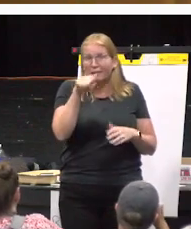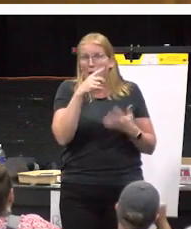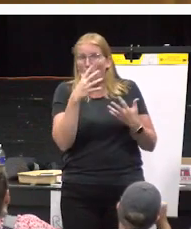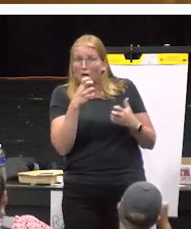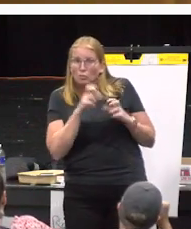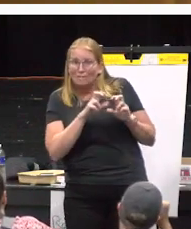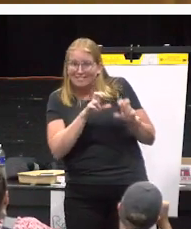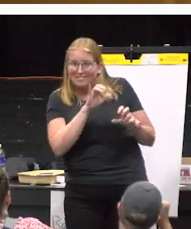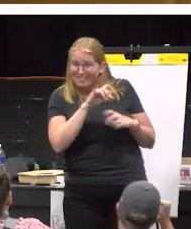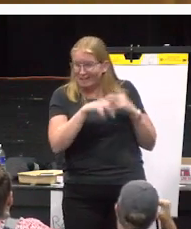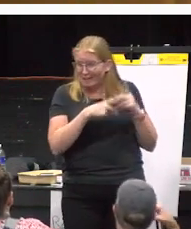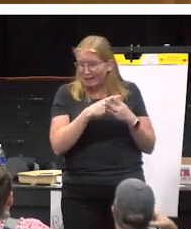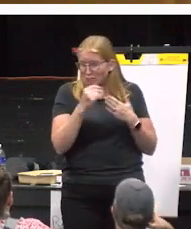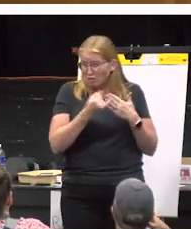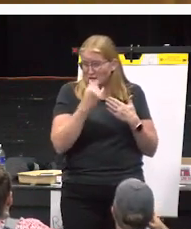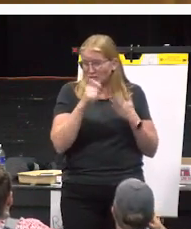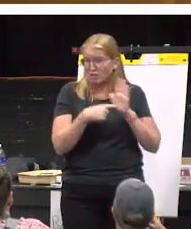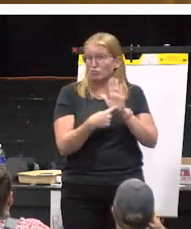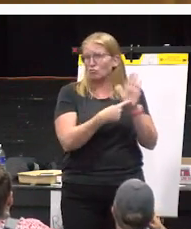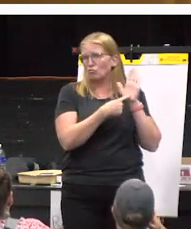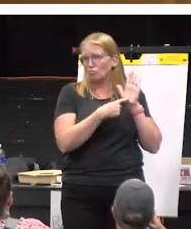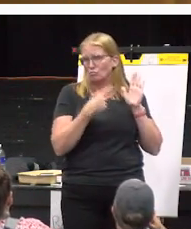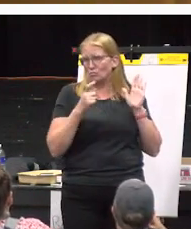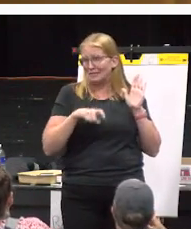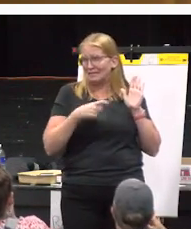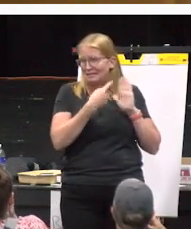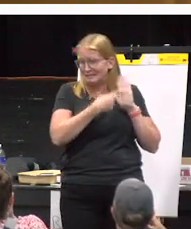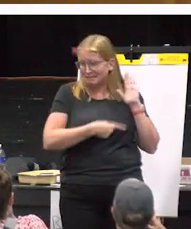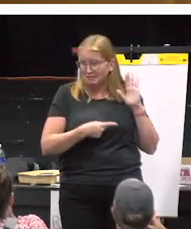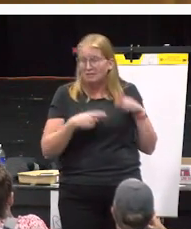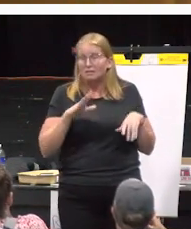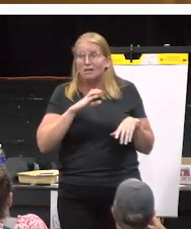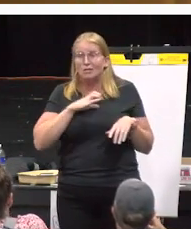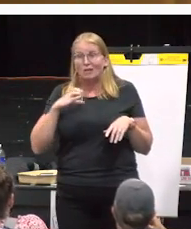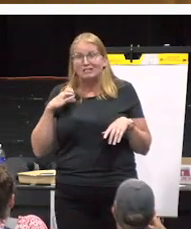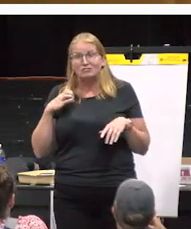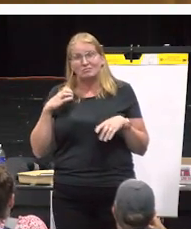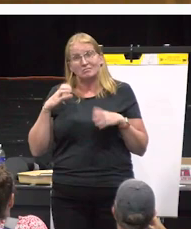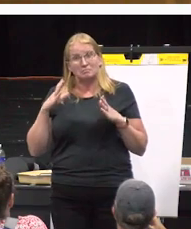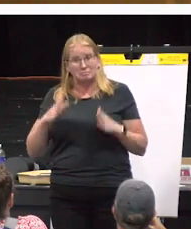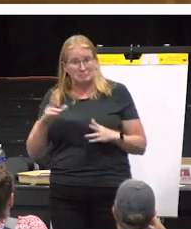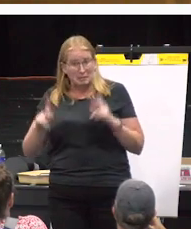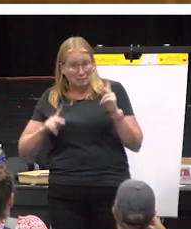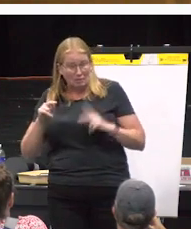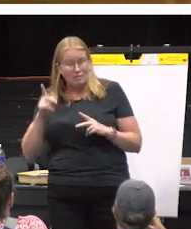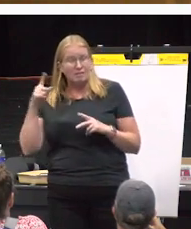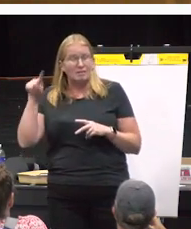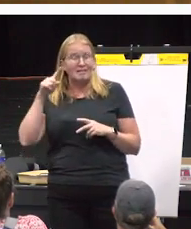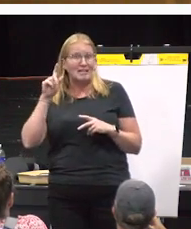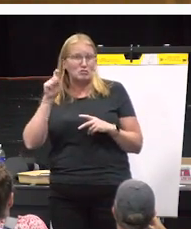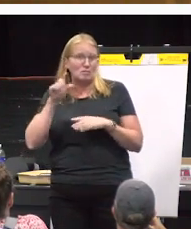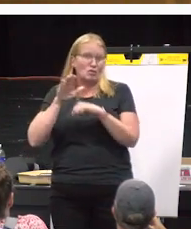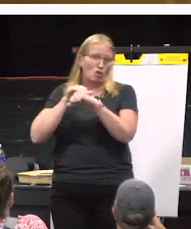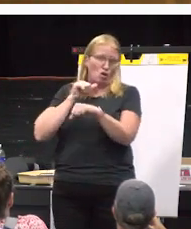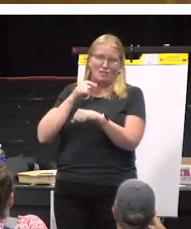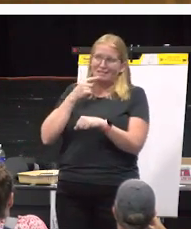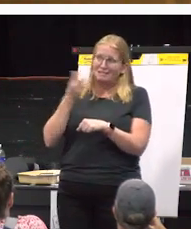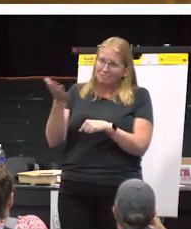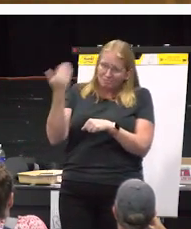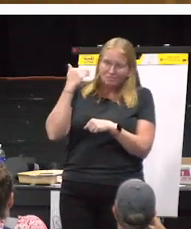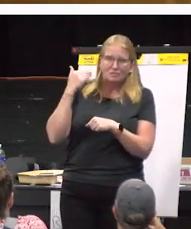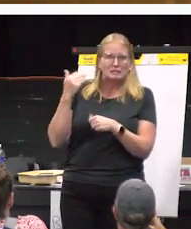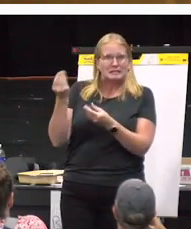investing. The congressional delegation, governor, and legislature should be called upon to